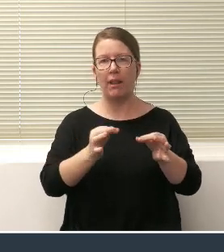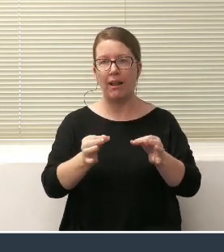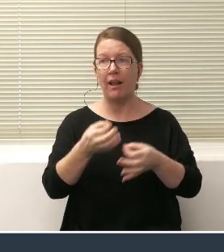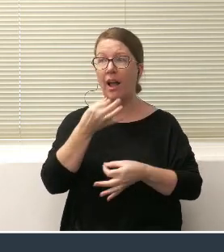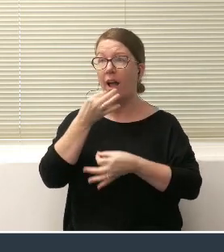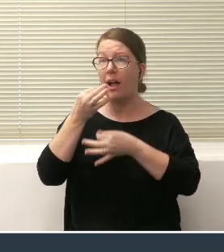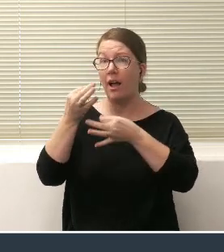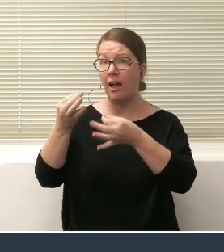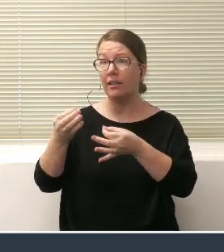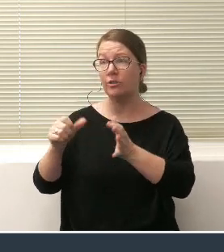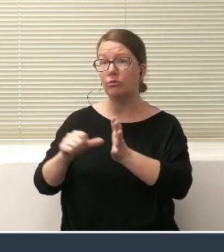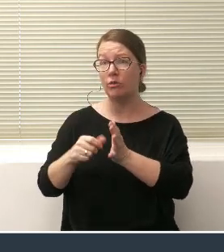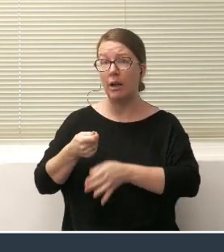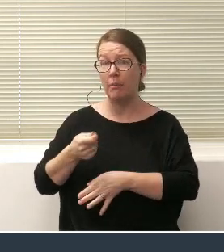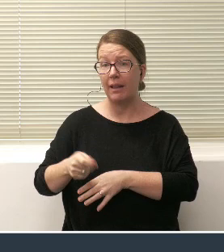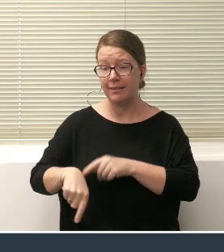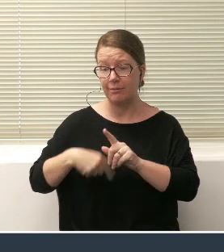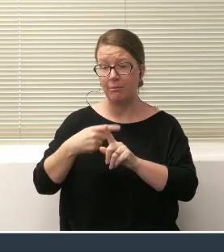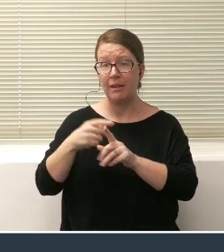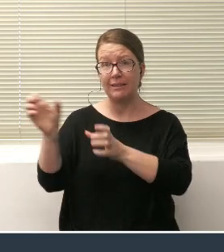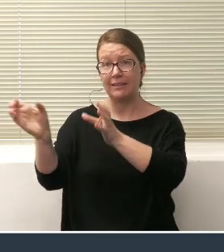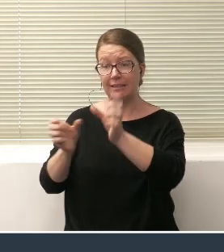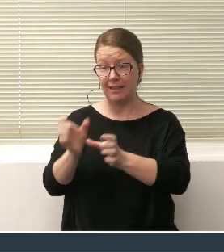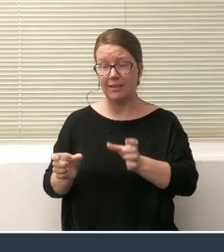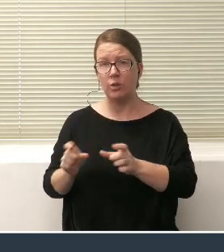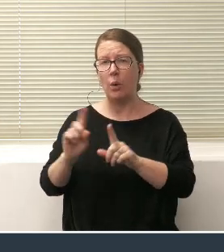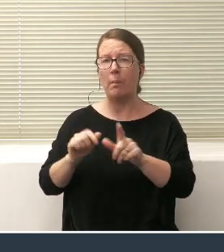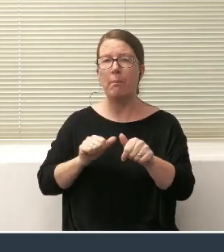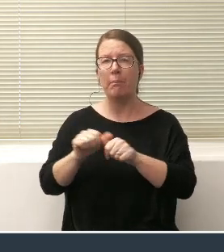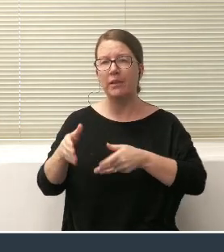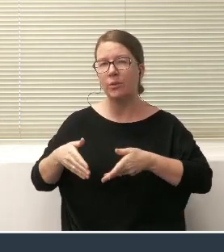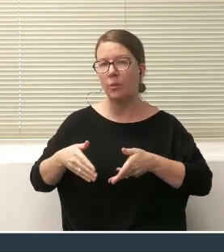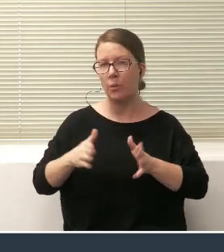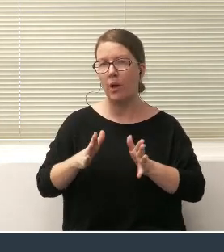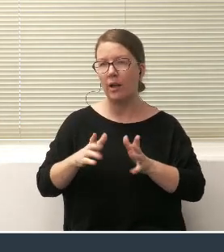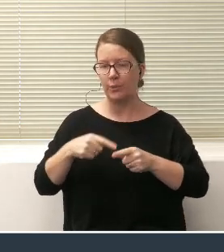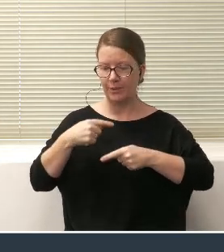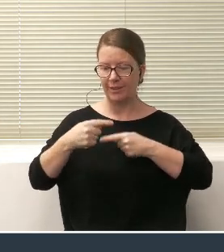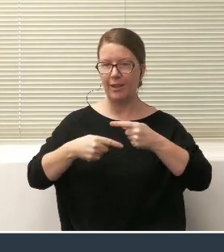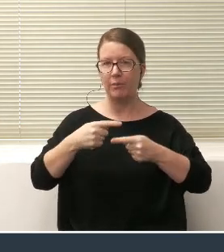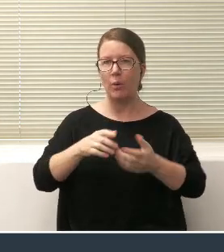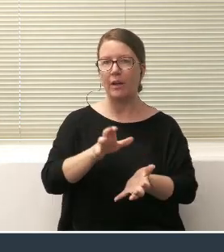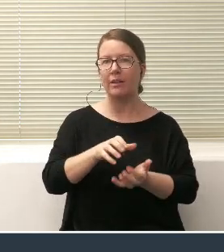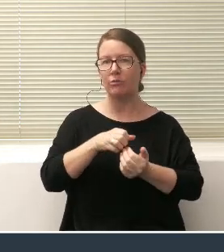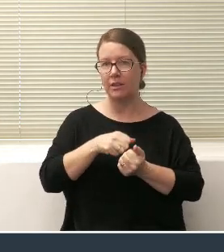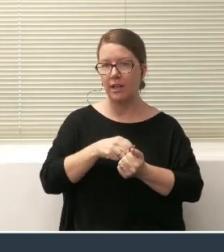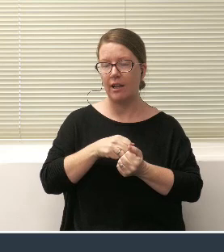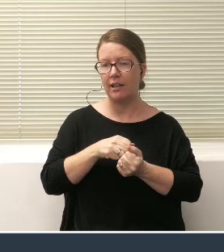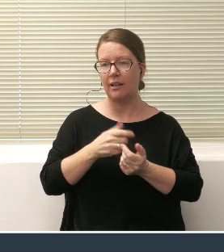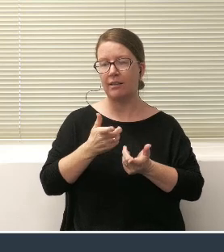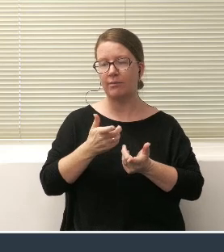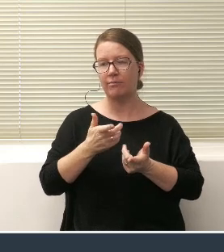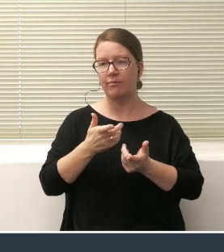our ratepayers and our tenants what would be the best way of sustaining, retaining